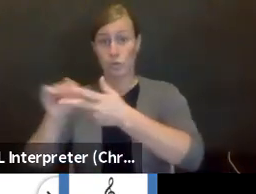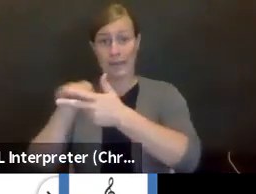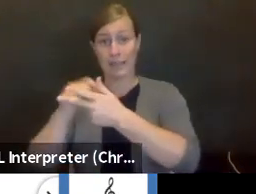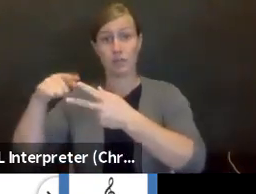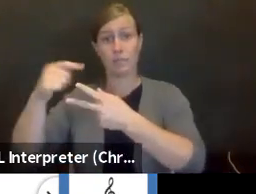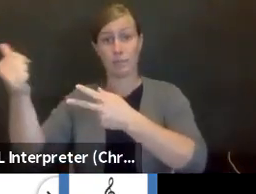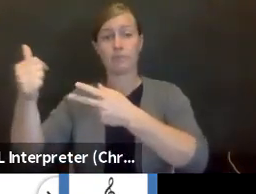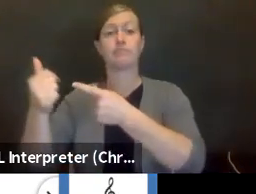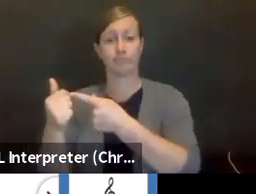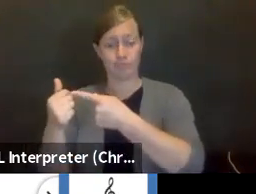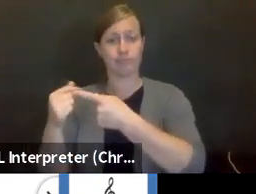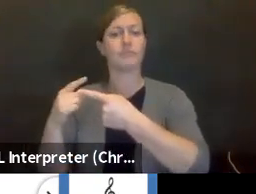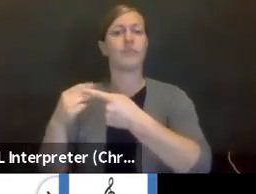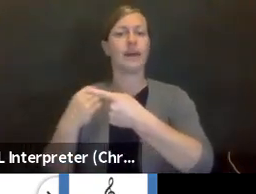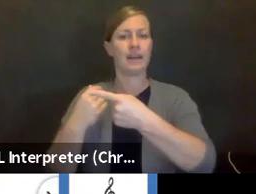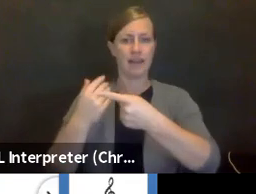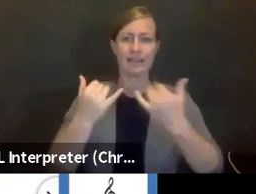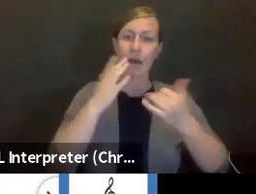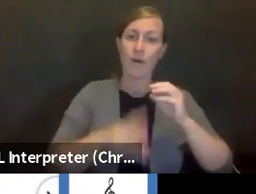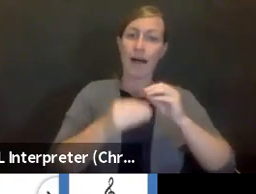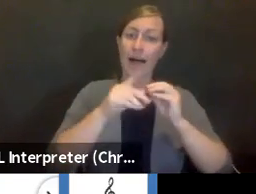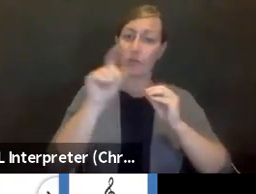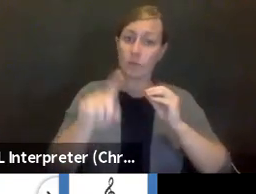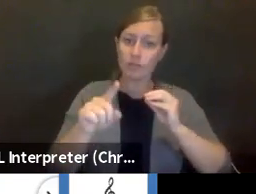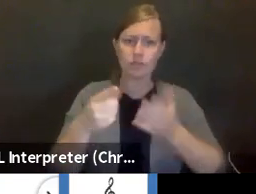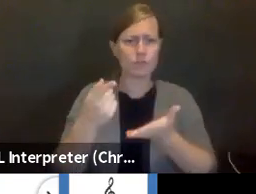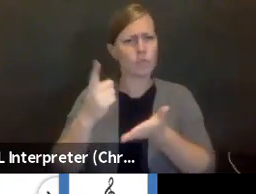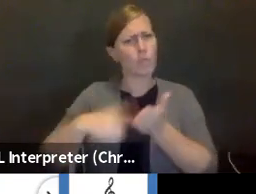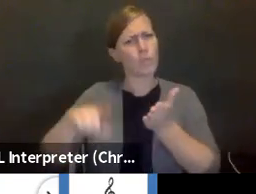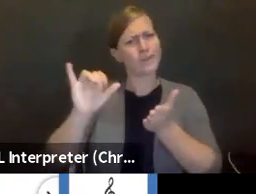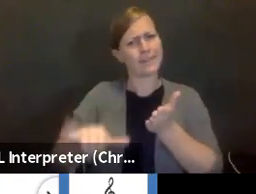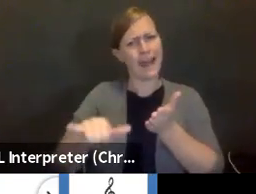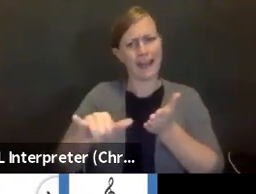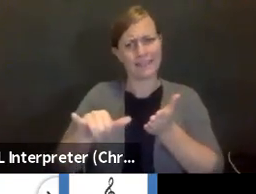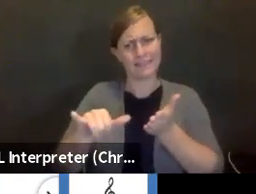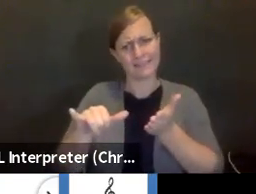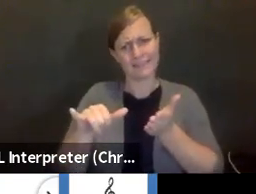I'm going to add a question. What is this